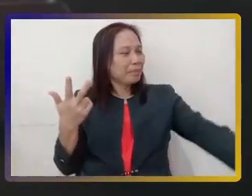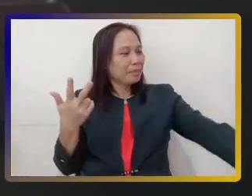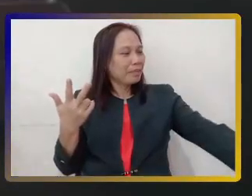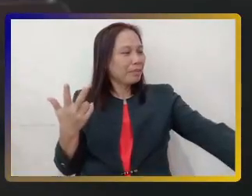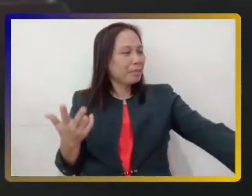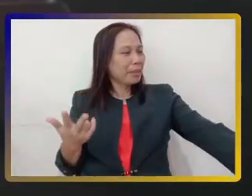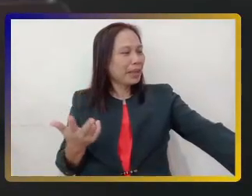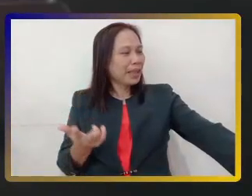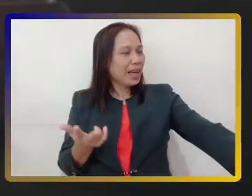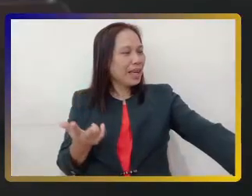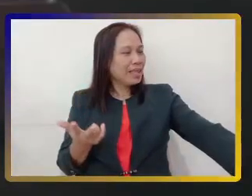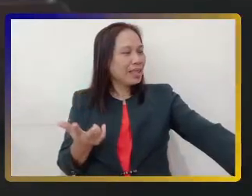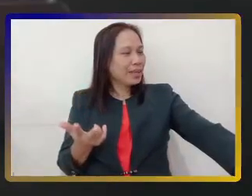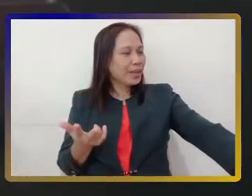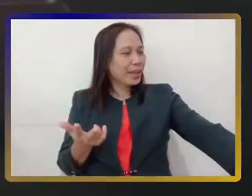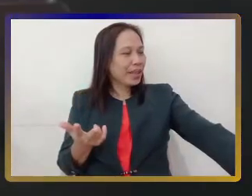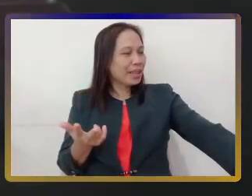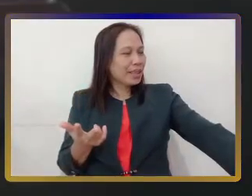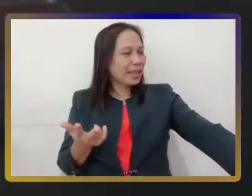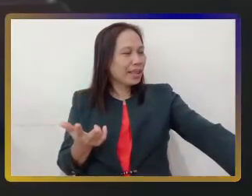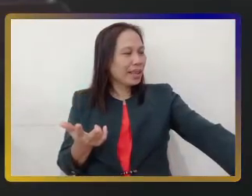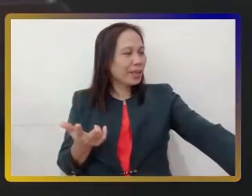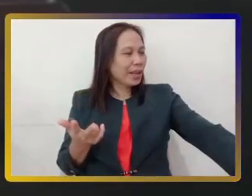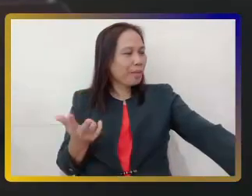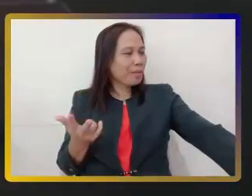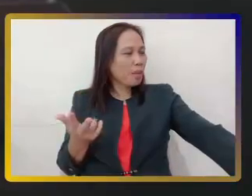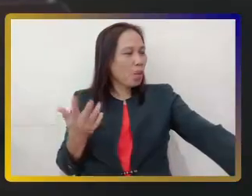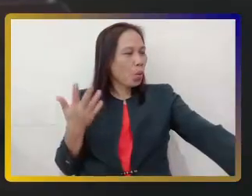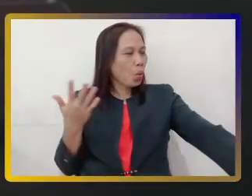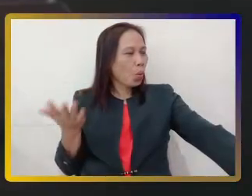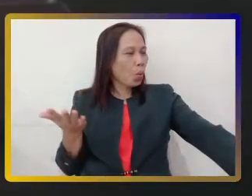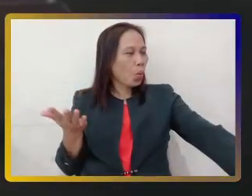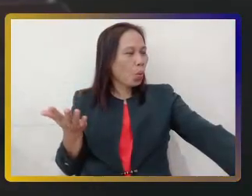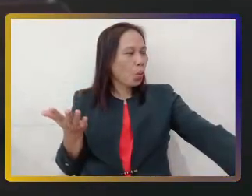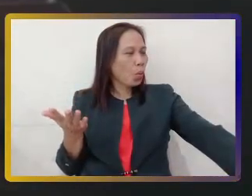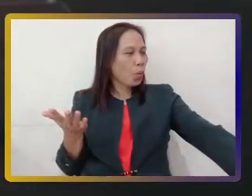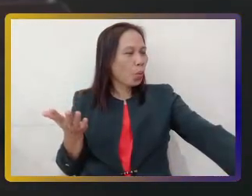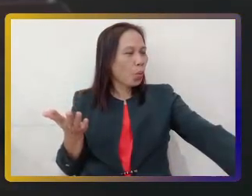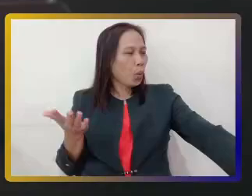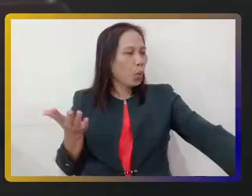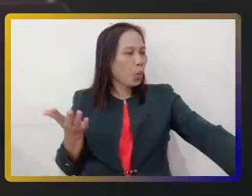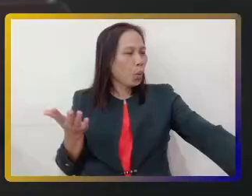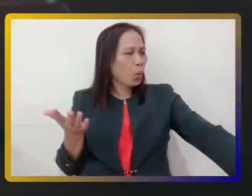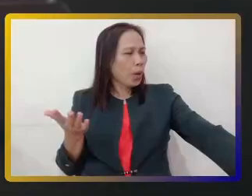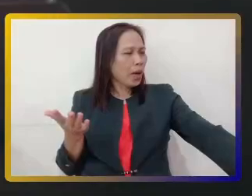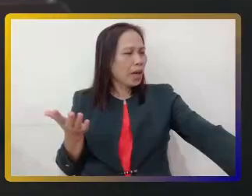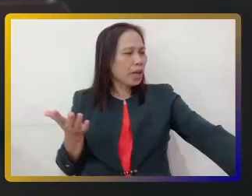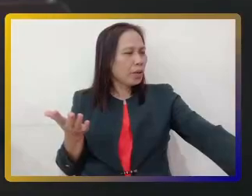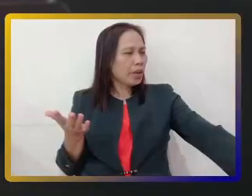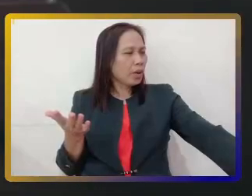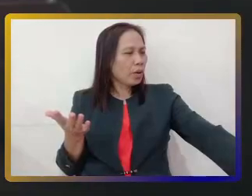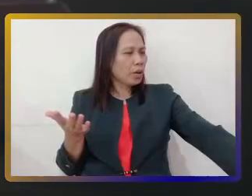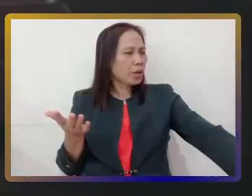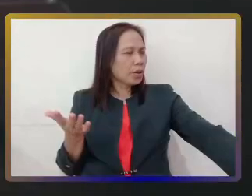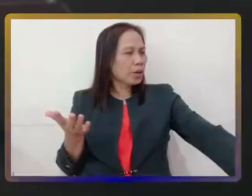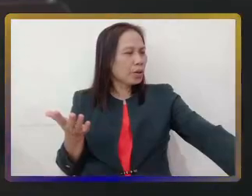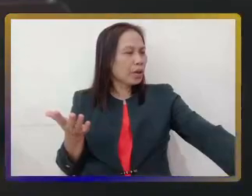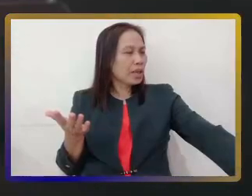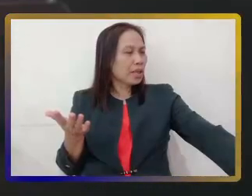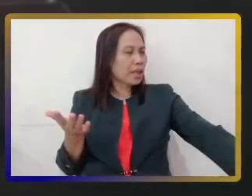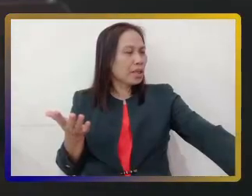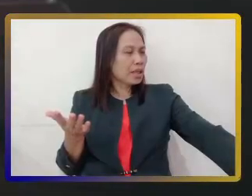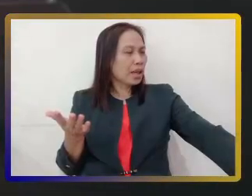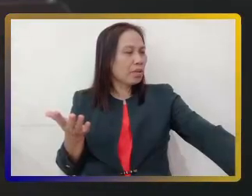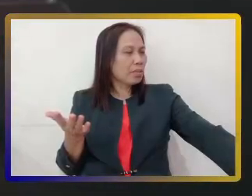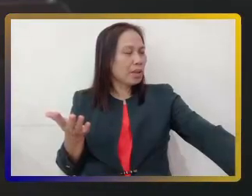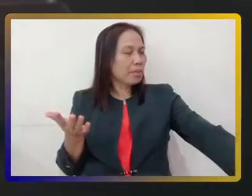number but he answered and said unto them Why do you also